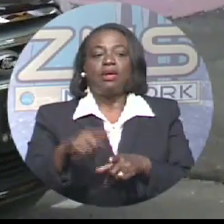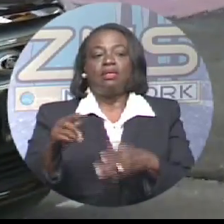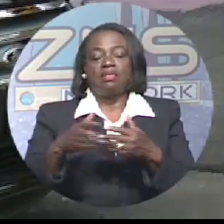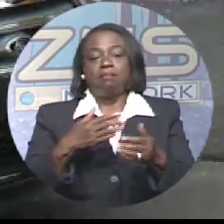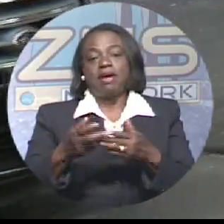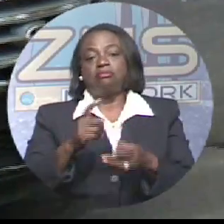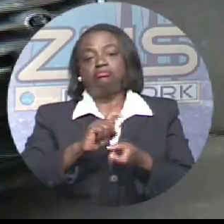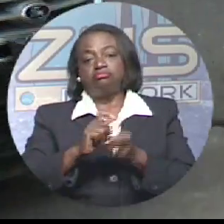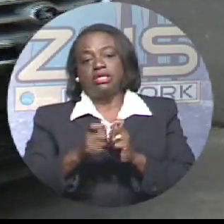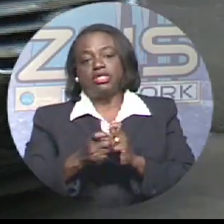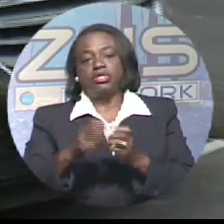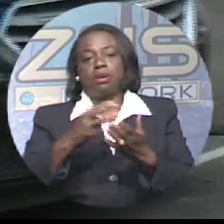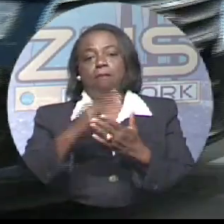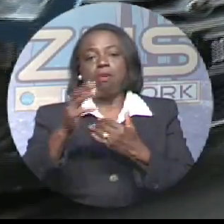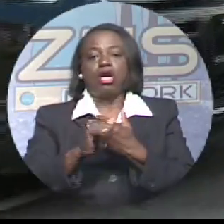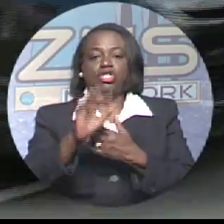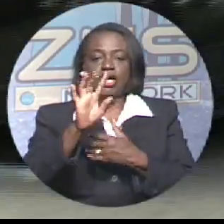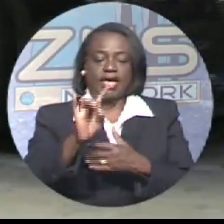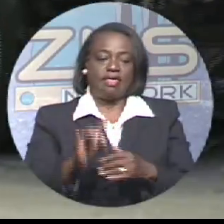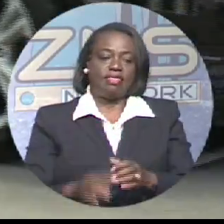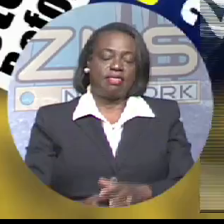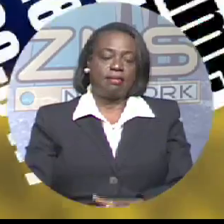adjourned to March 8th at 10 a.m.